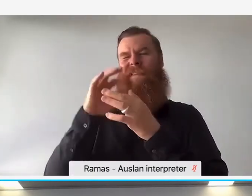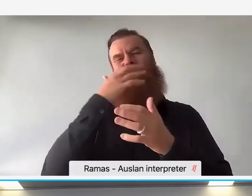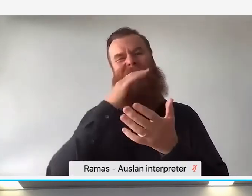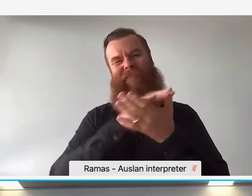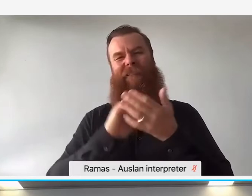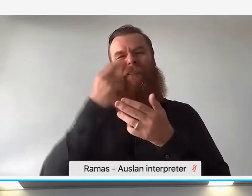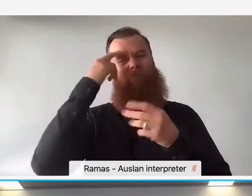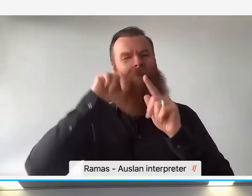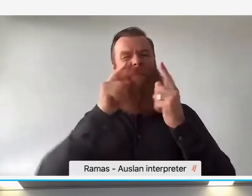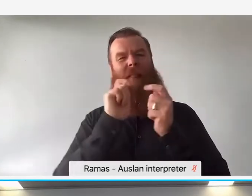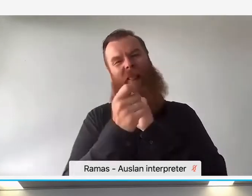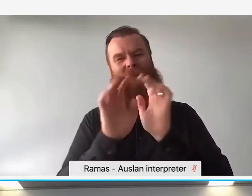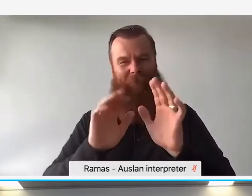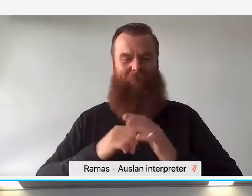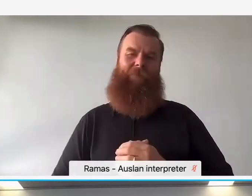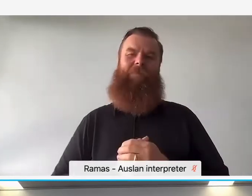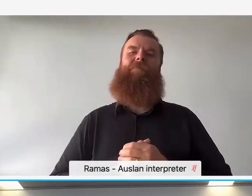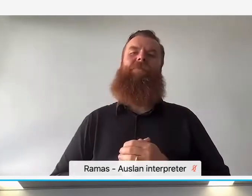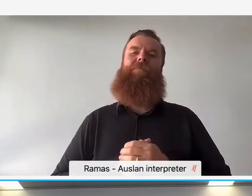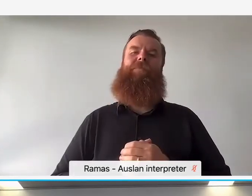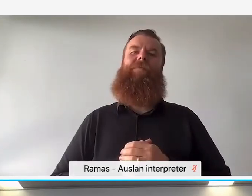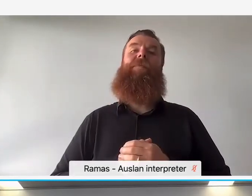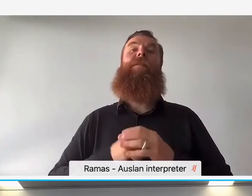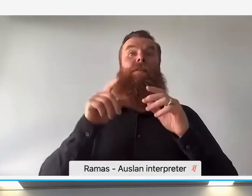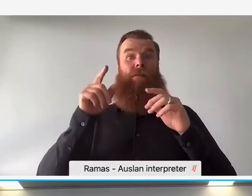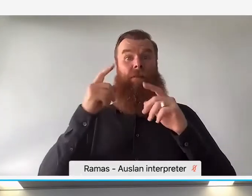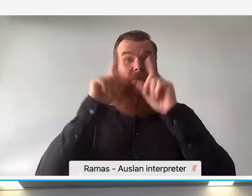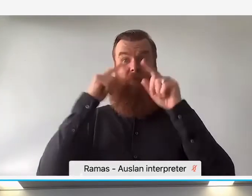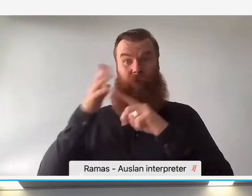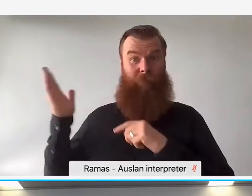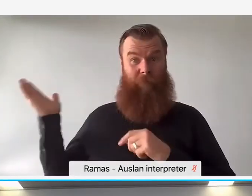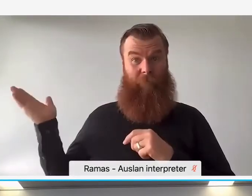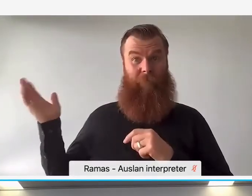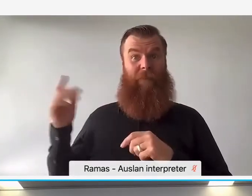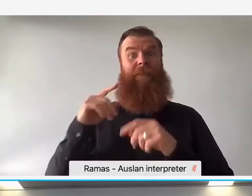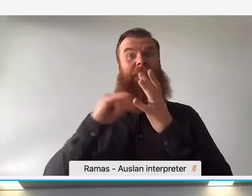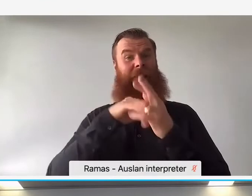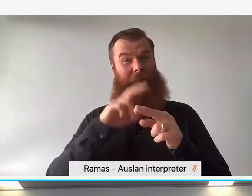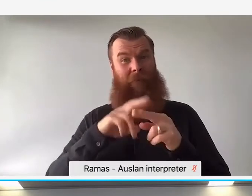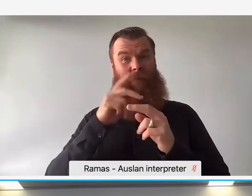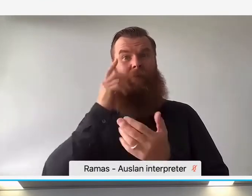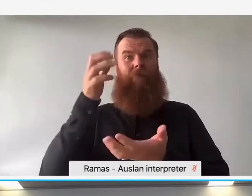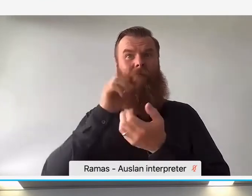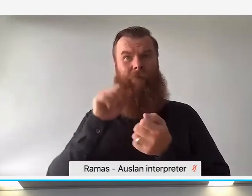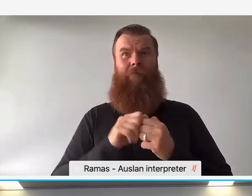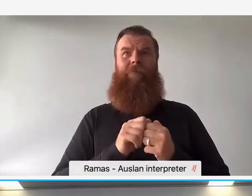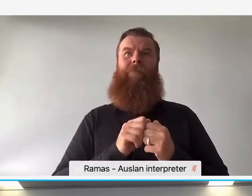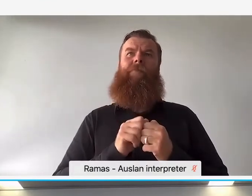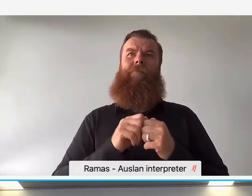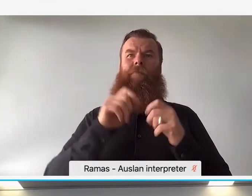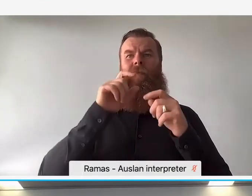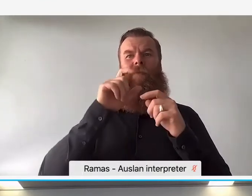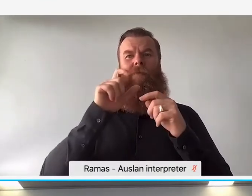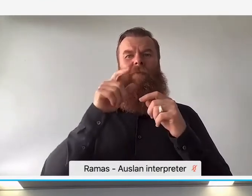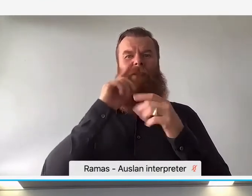minute. On the screen are some workers that I actually recruited from Kiribati. So, you know, I've